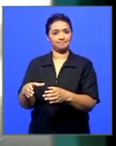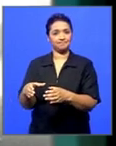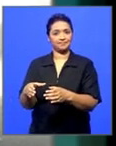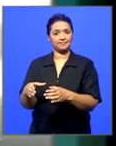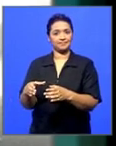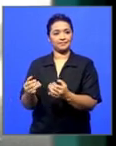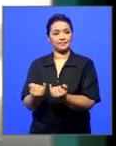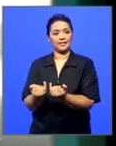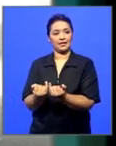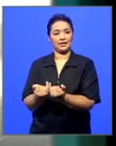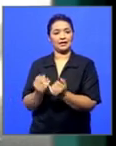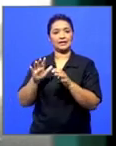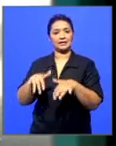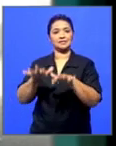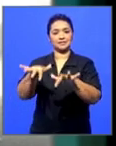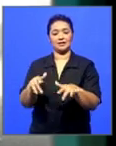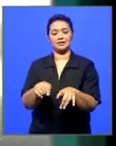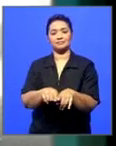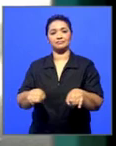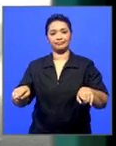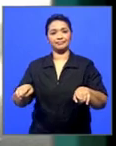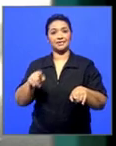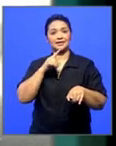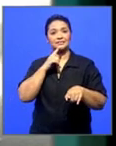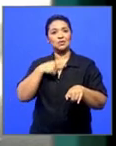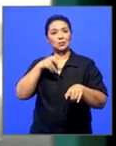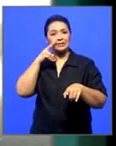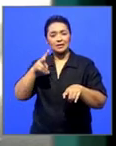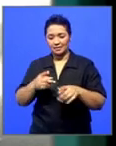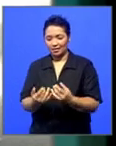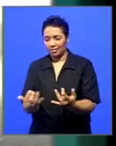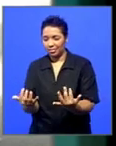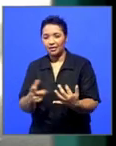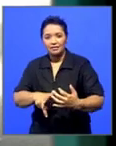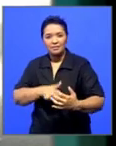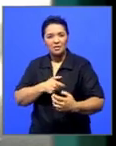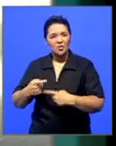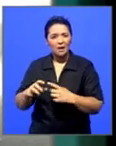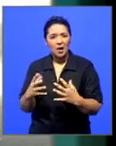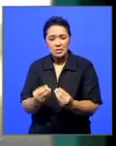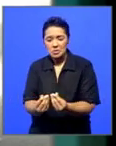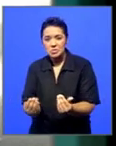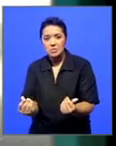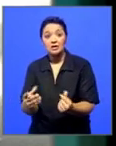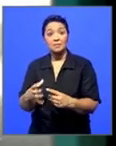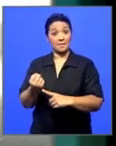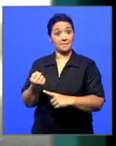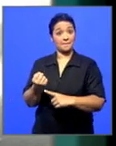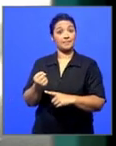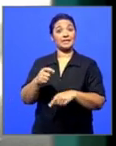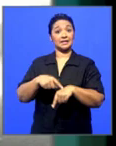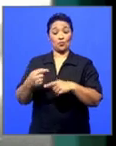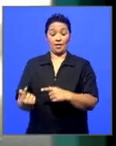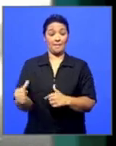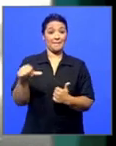the sea, which was then exported to places like Taiwan for perfumes. When we came back,